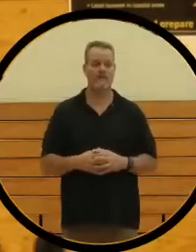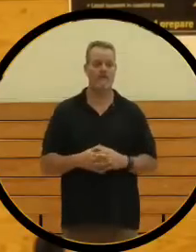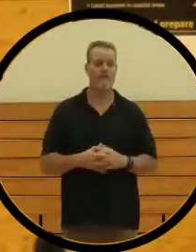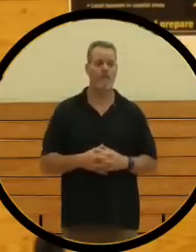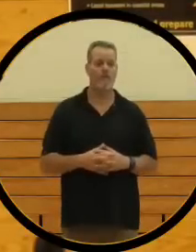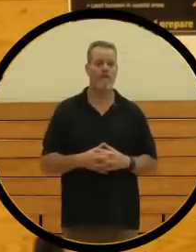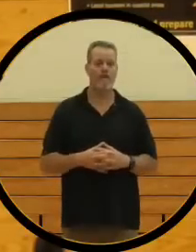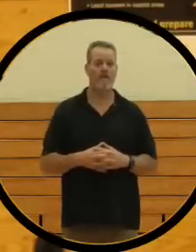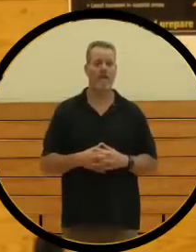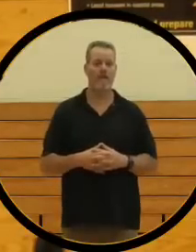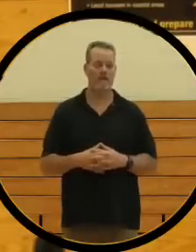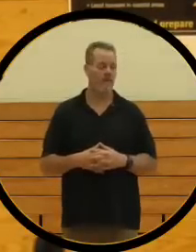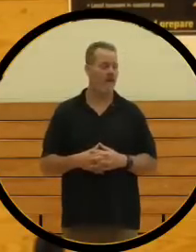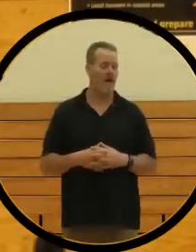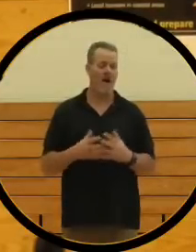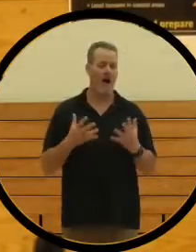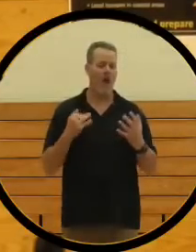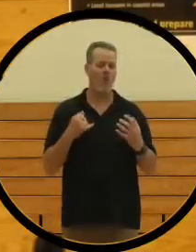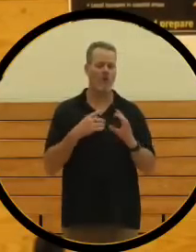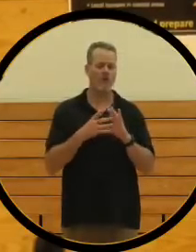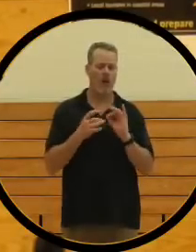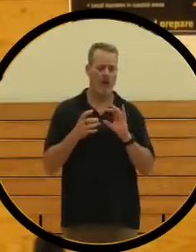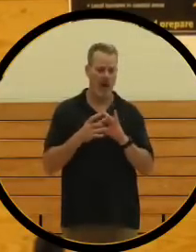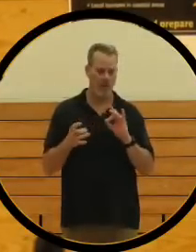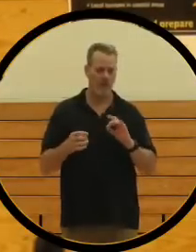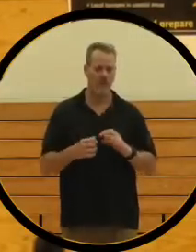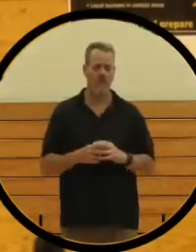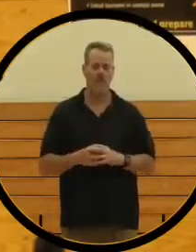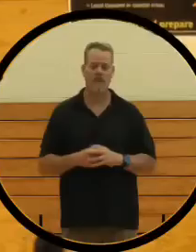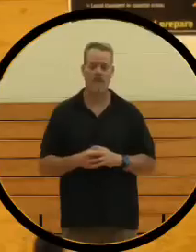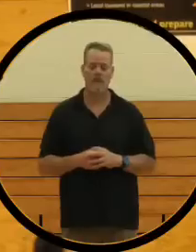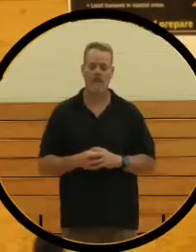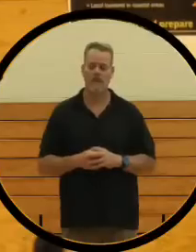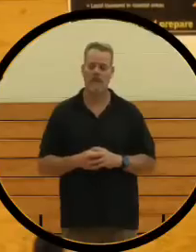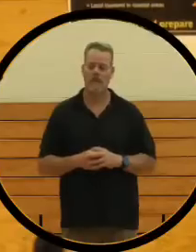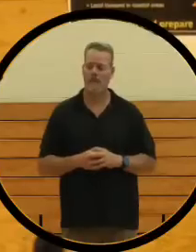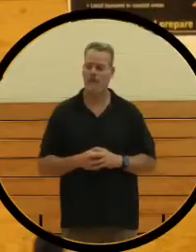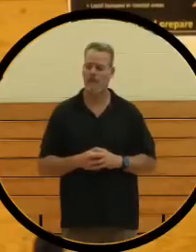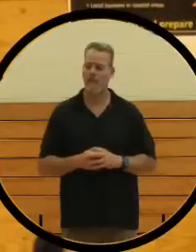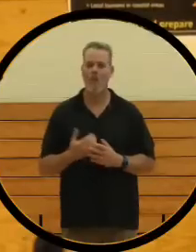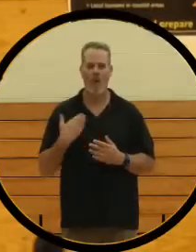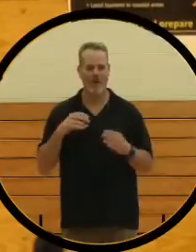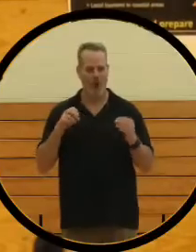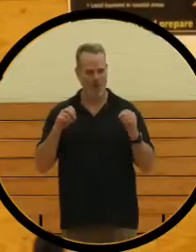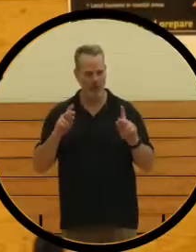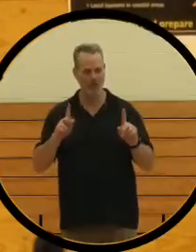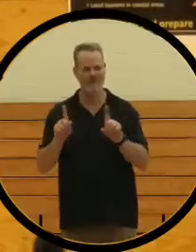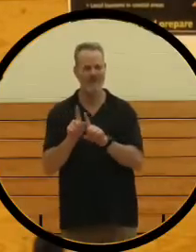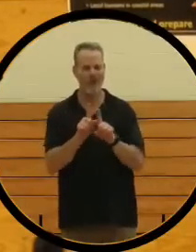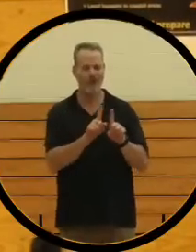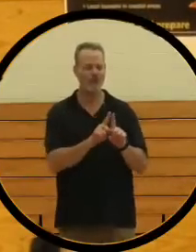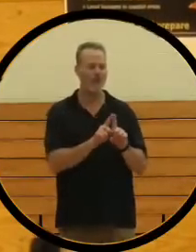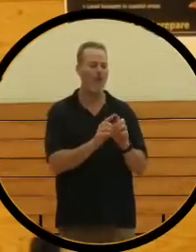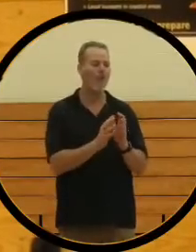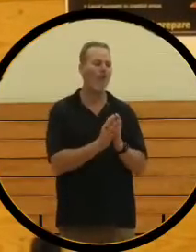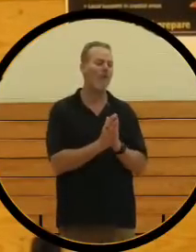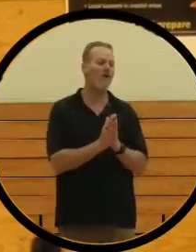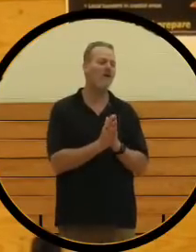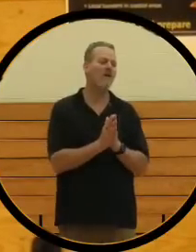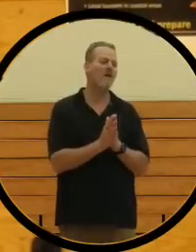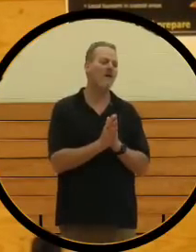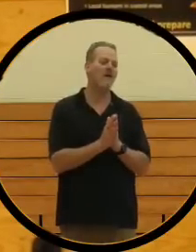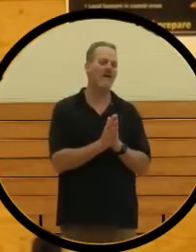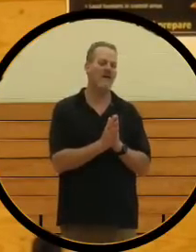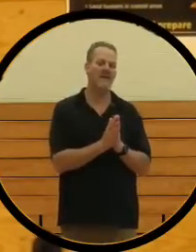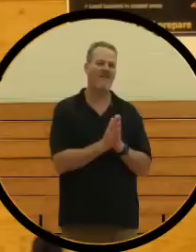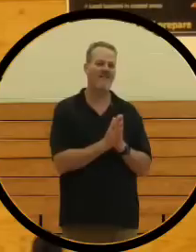I kind of wanted to reflect on and actually give me an opportunity to also call